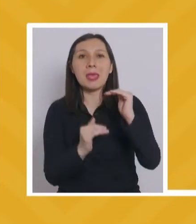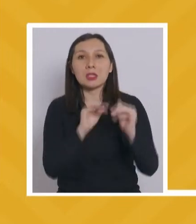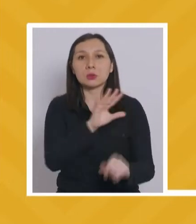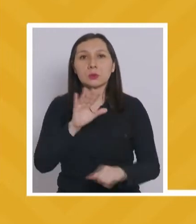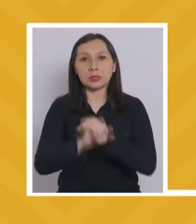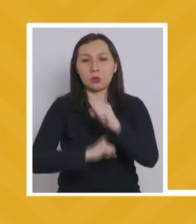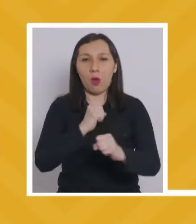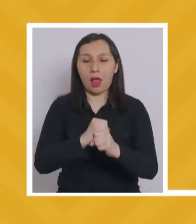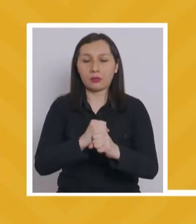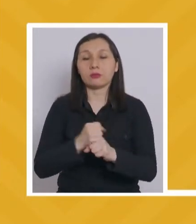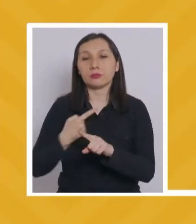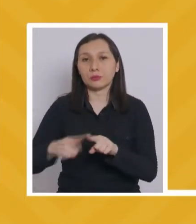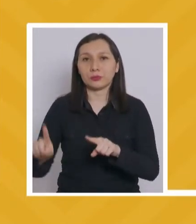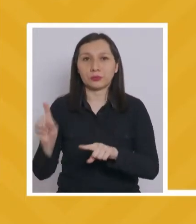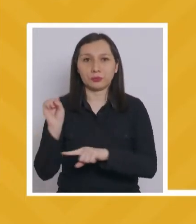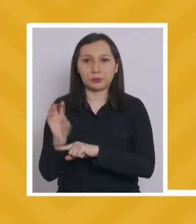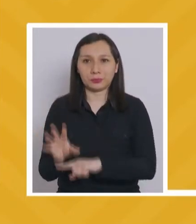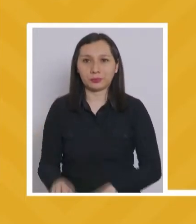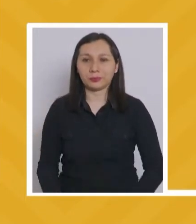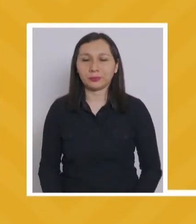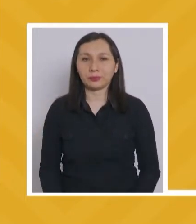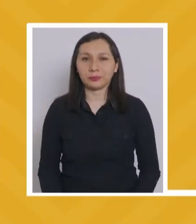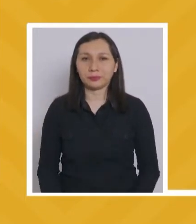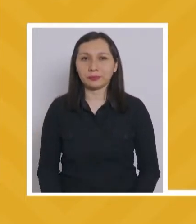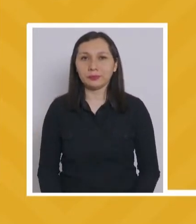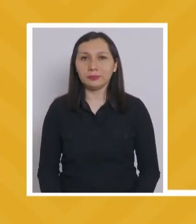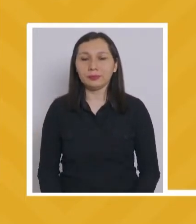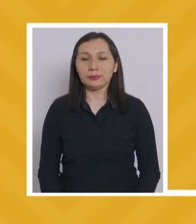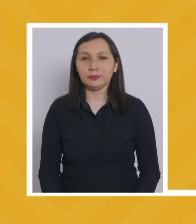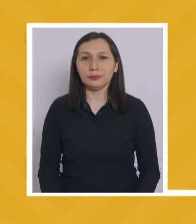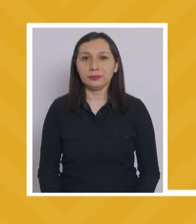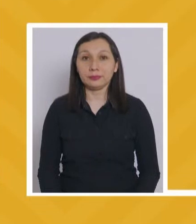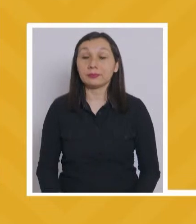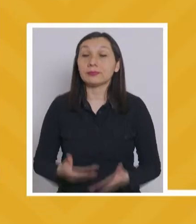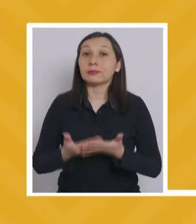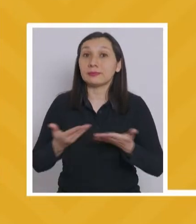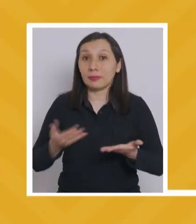very well, but this was mainly used in people below the age of 55.